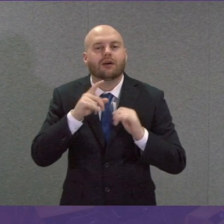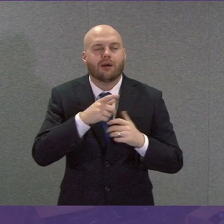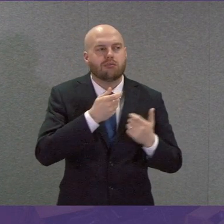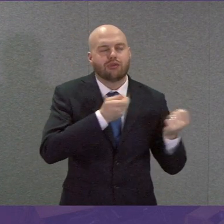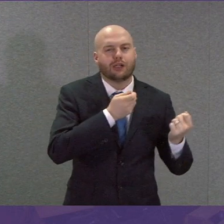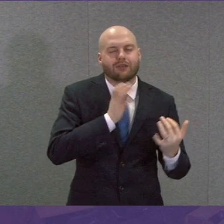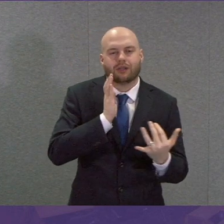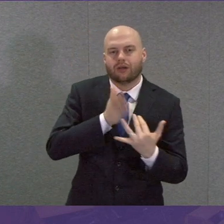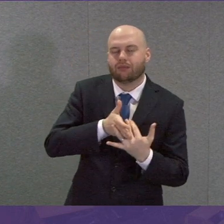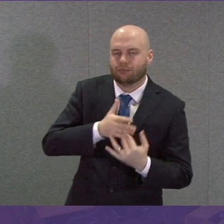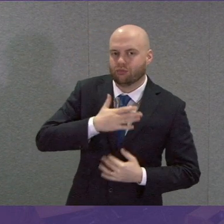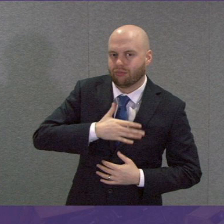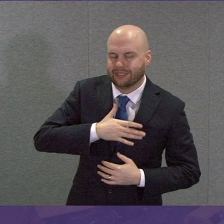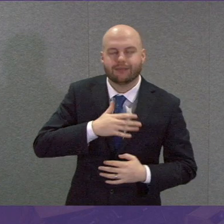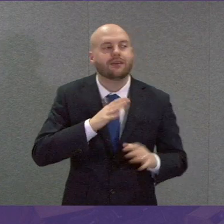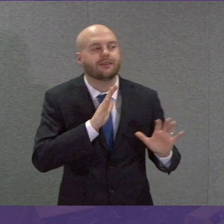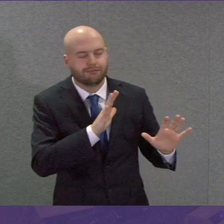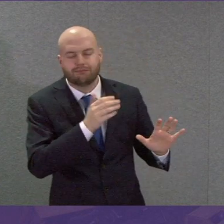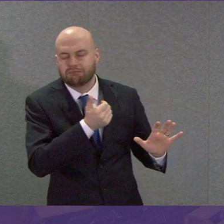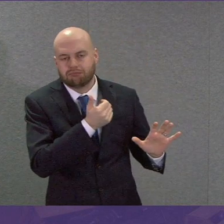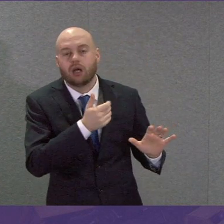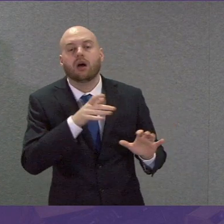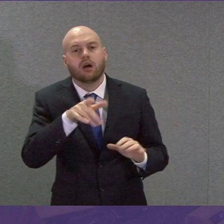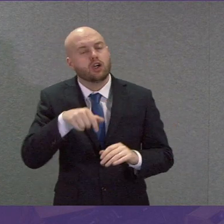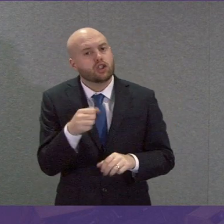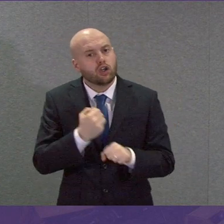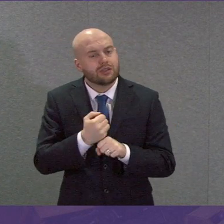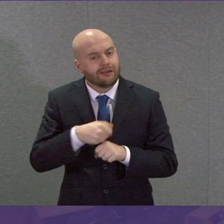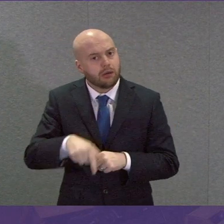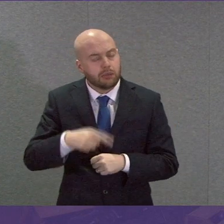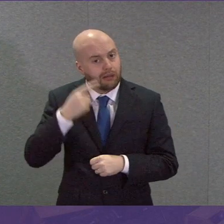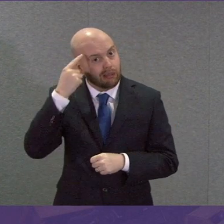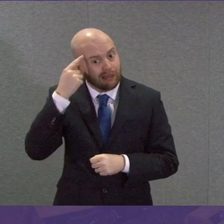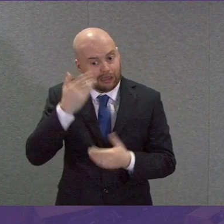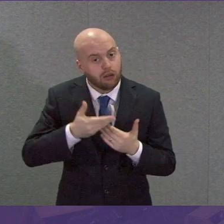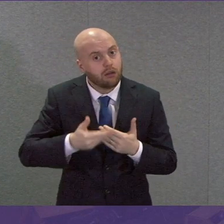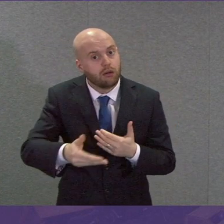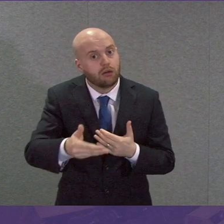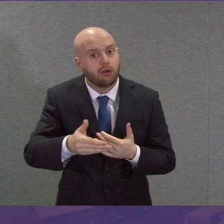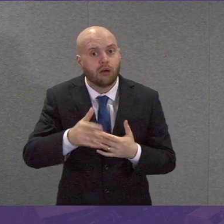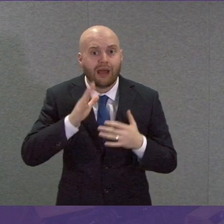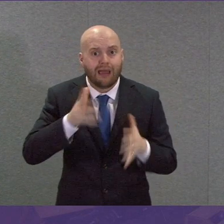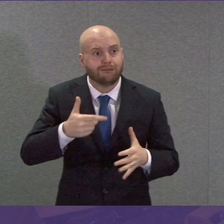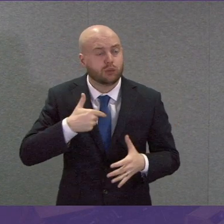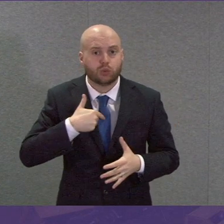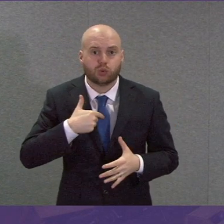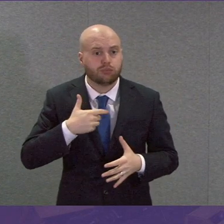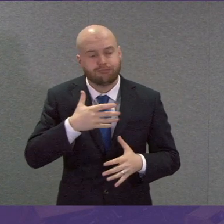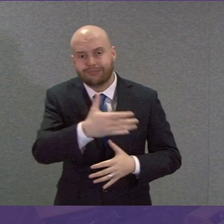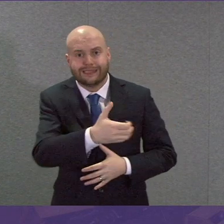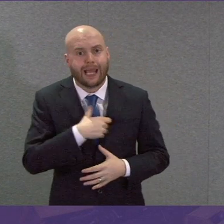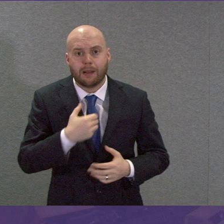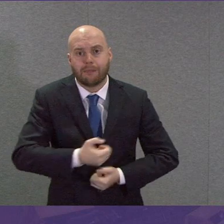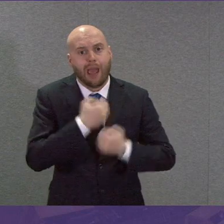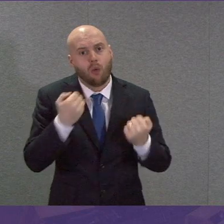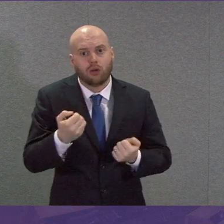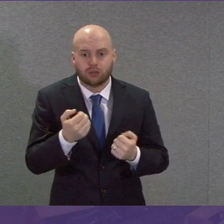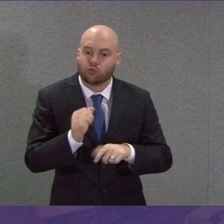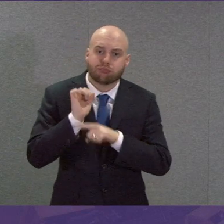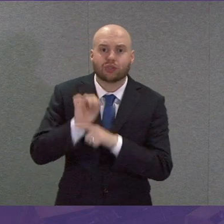so, does the Scottish Government anticipate that it might in due course become necessary to take powers that derogate from certain of our human rights